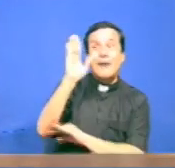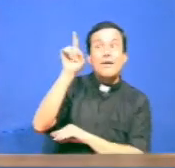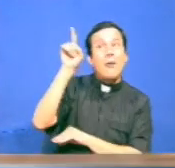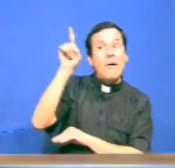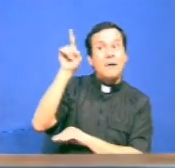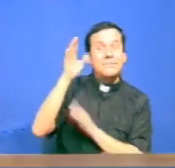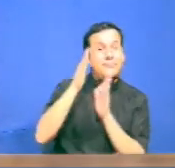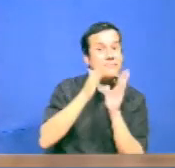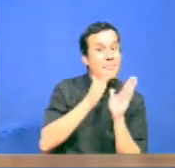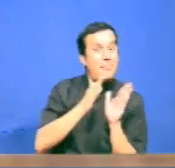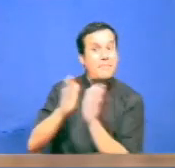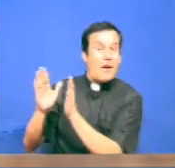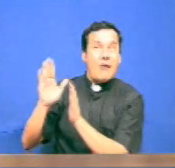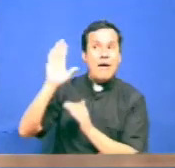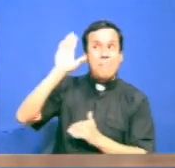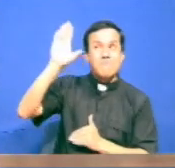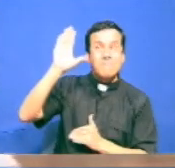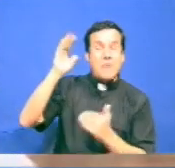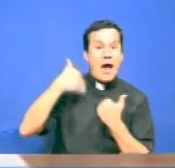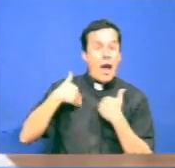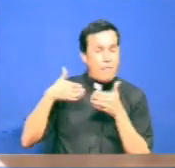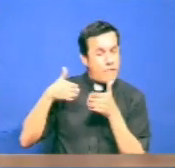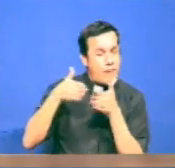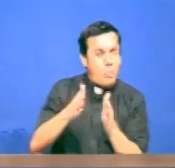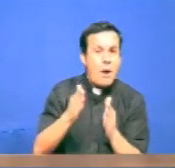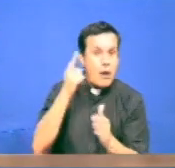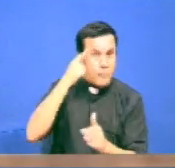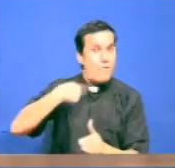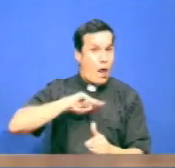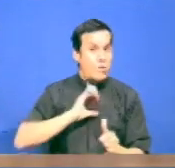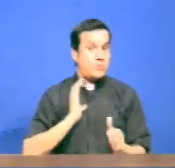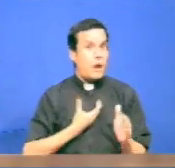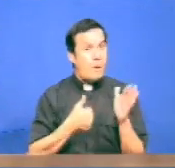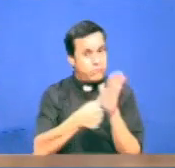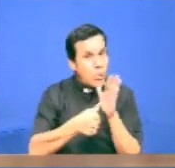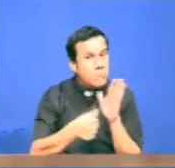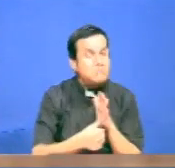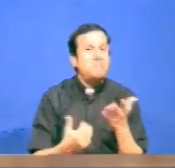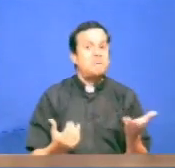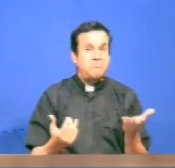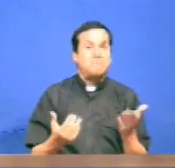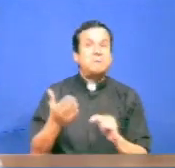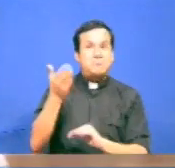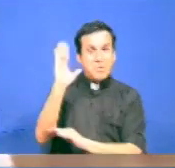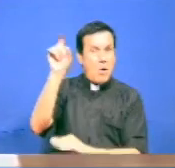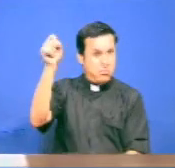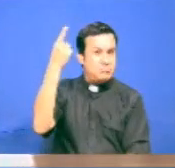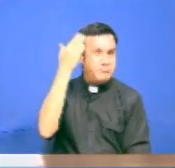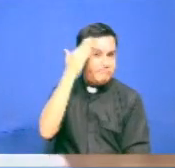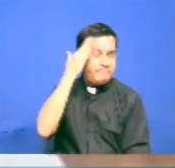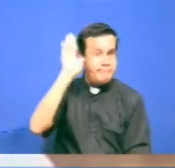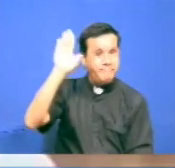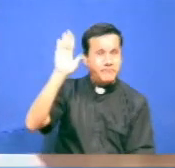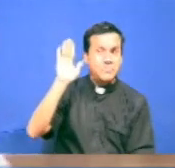us despite the challenges, despite our problems, despite our issues. And we are called